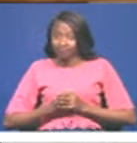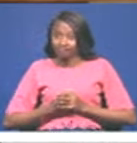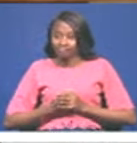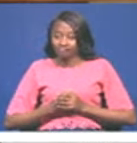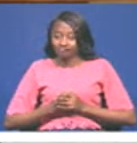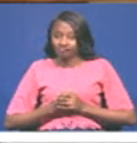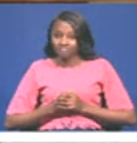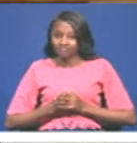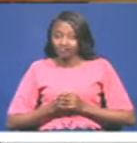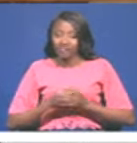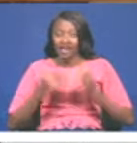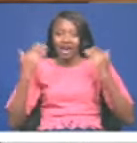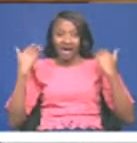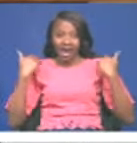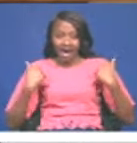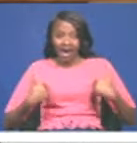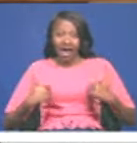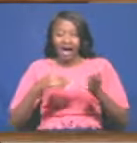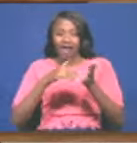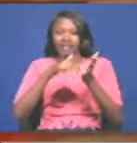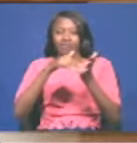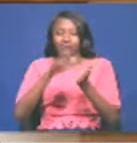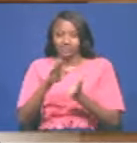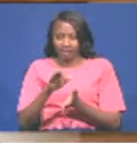I am sending